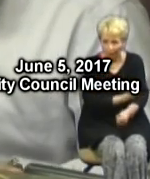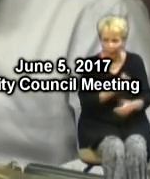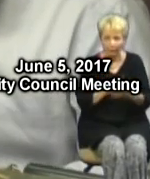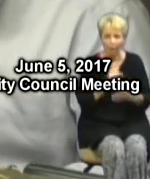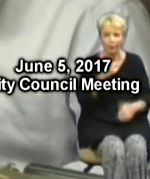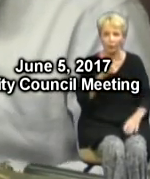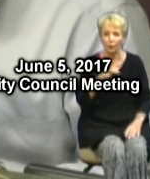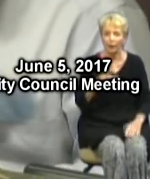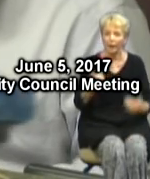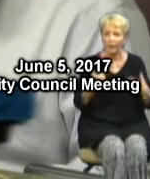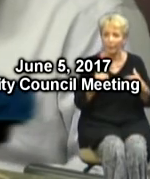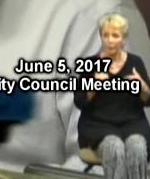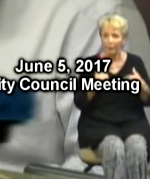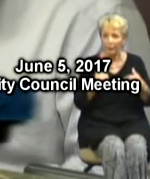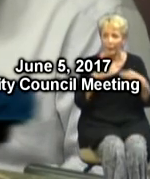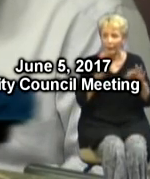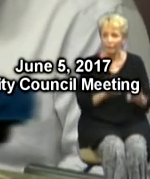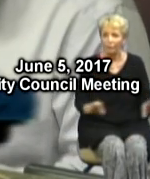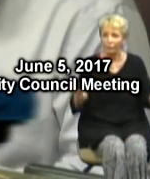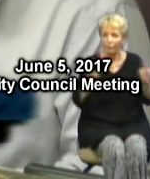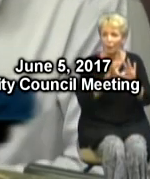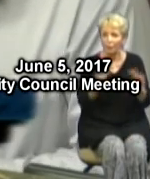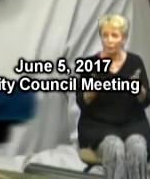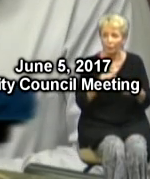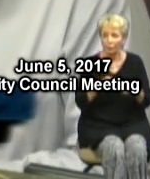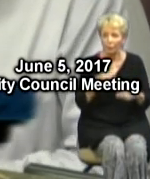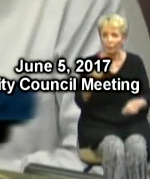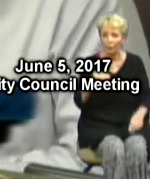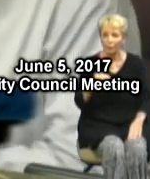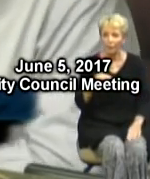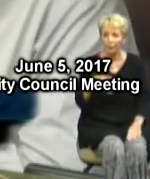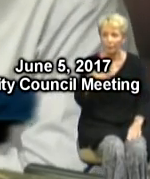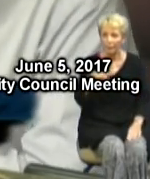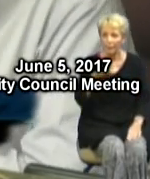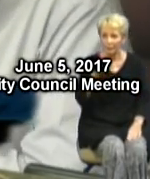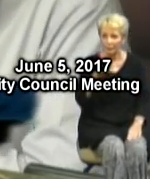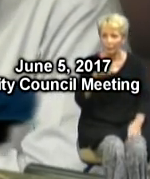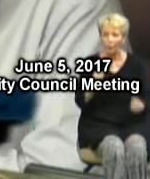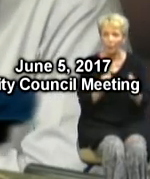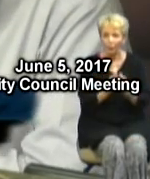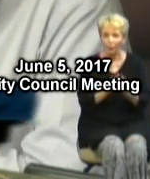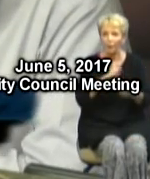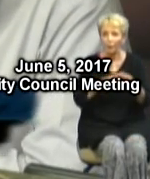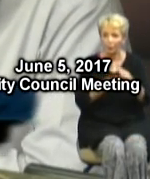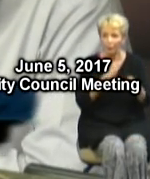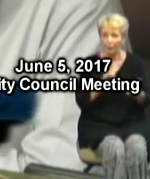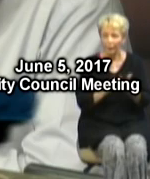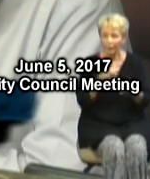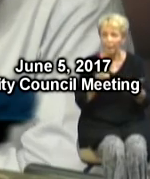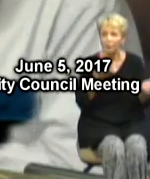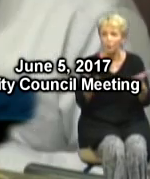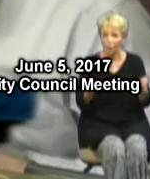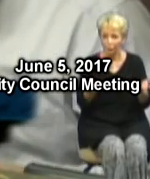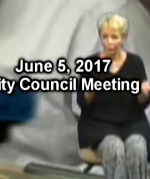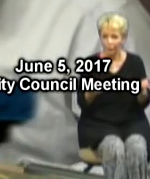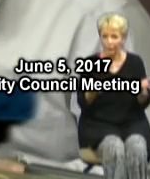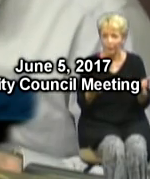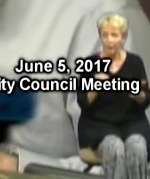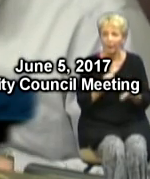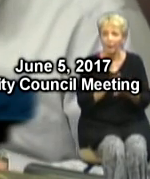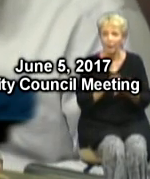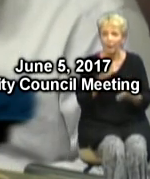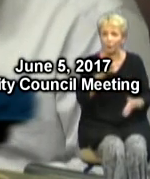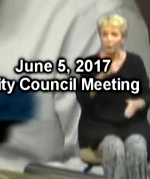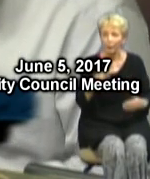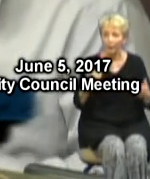Shrek has rendered a valuable service to the Morganton Department of Public Safety along with the community in which he served, and whereas